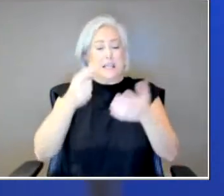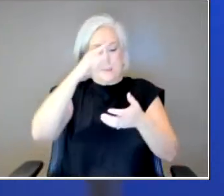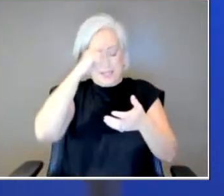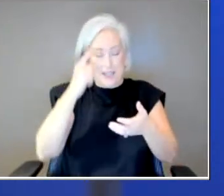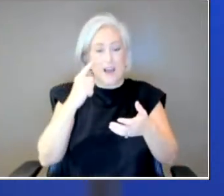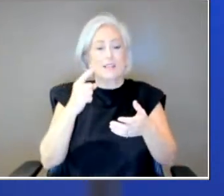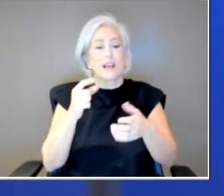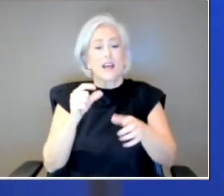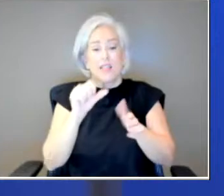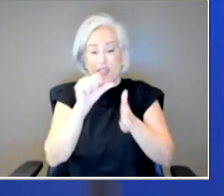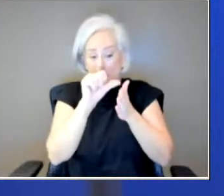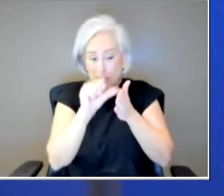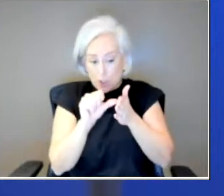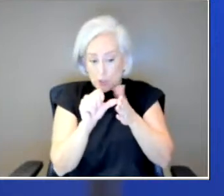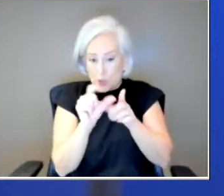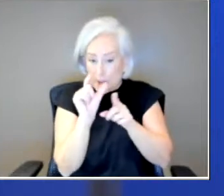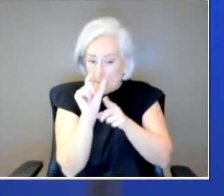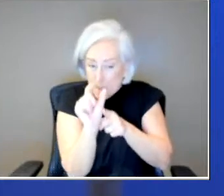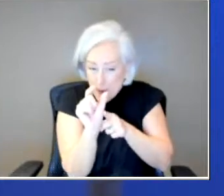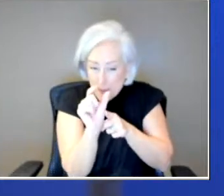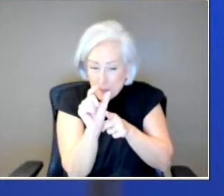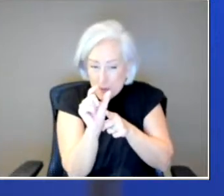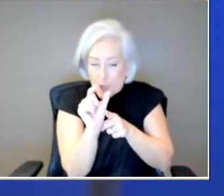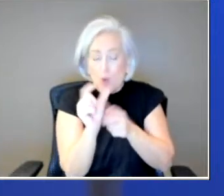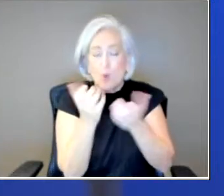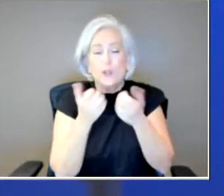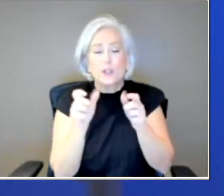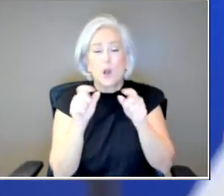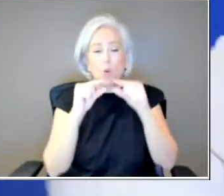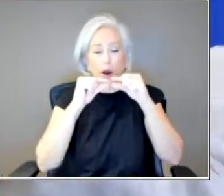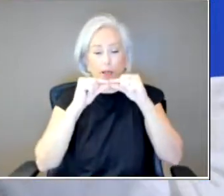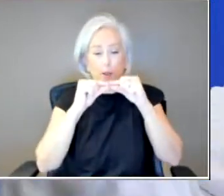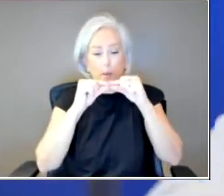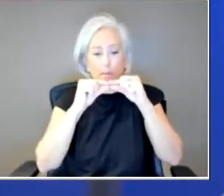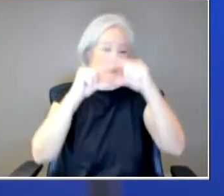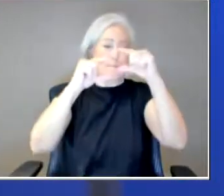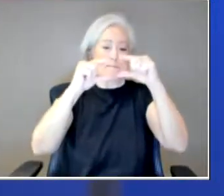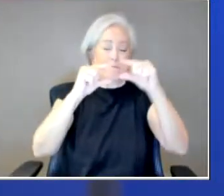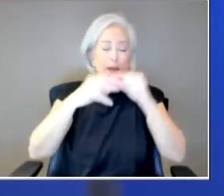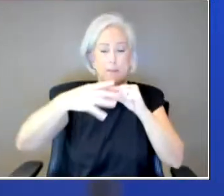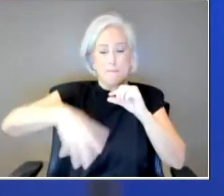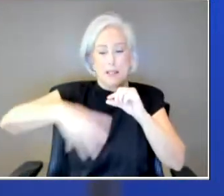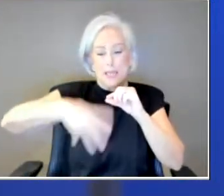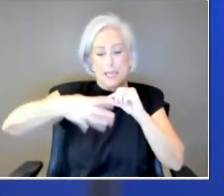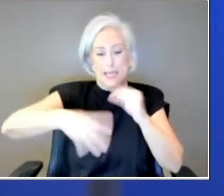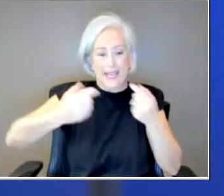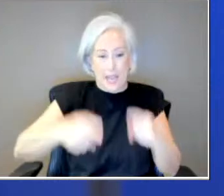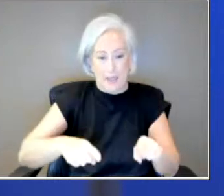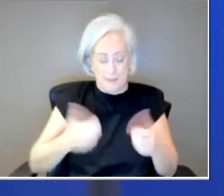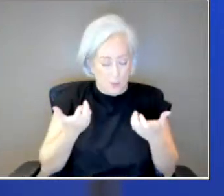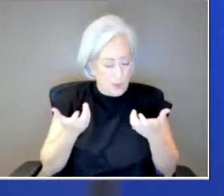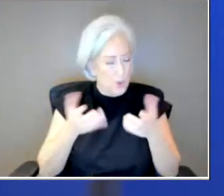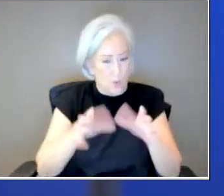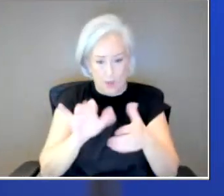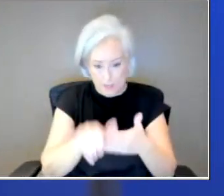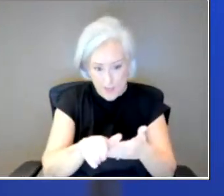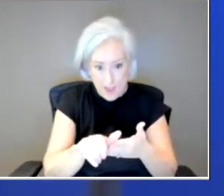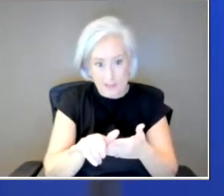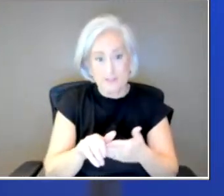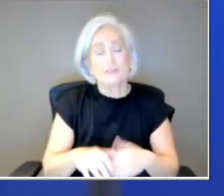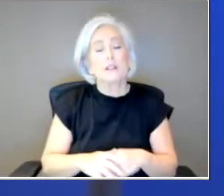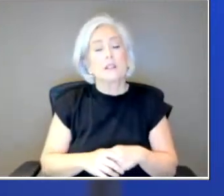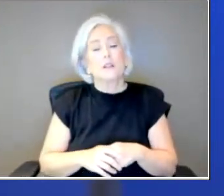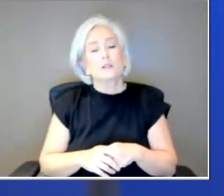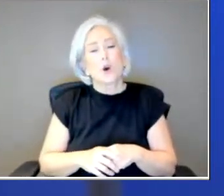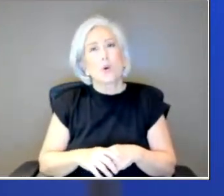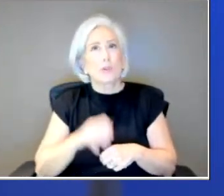precaution. But they're going to feel fine. So after about that week to 10 days, then they're free. They just do whatever they want to do. There's no like long